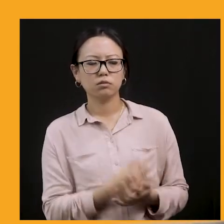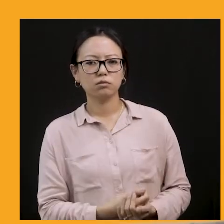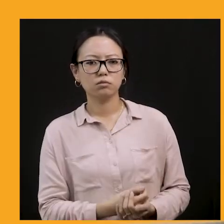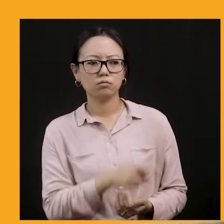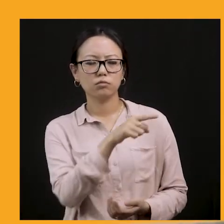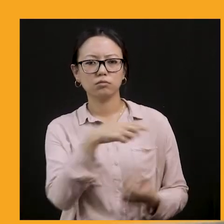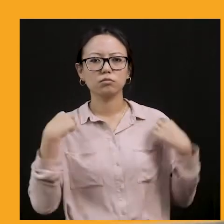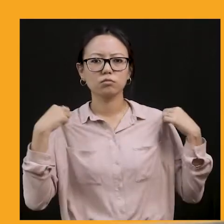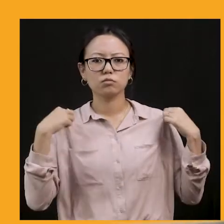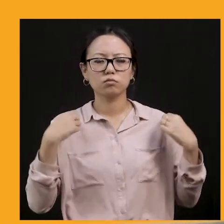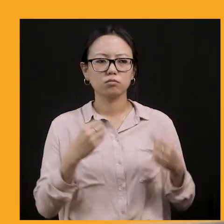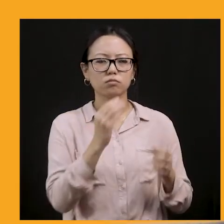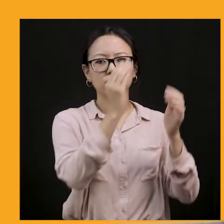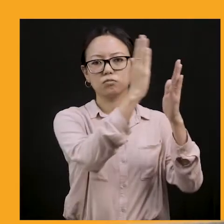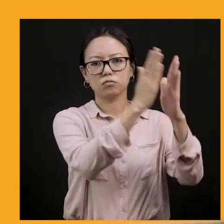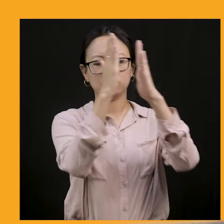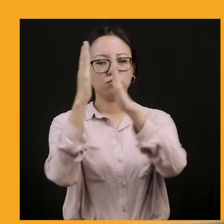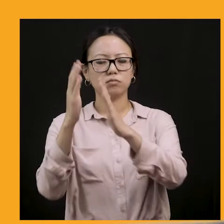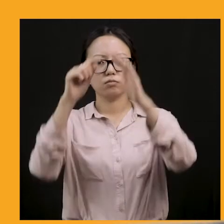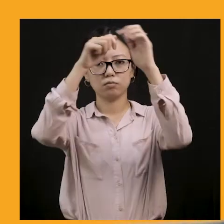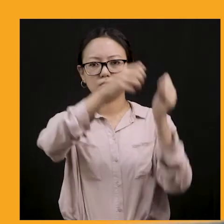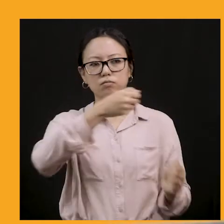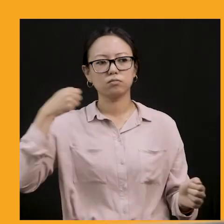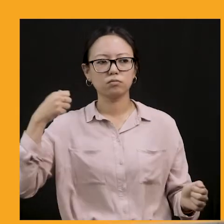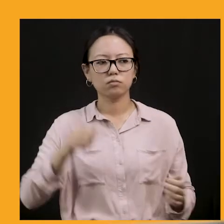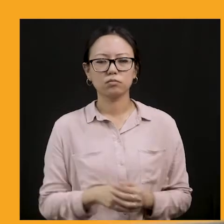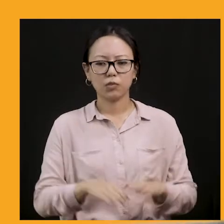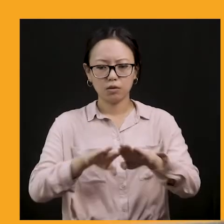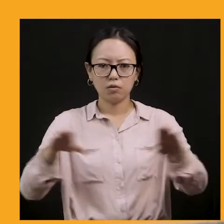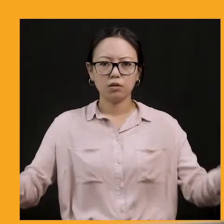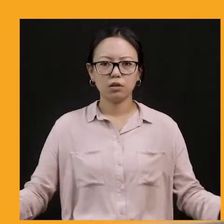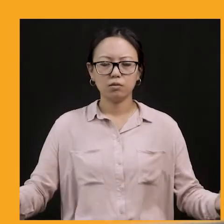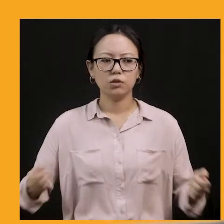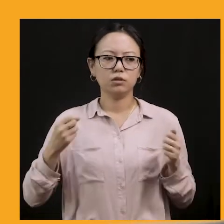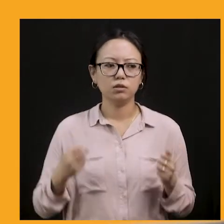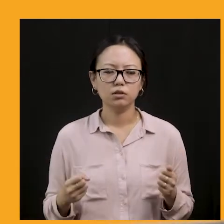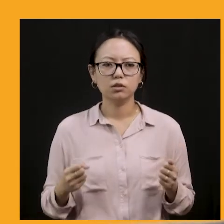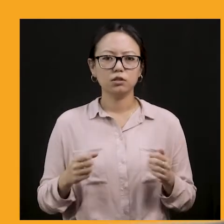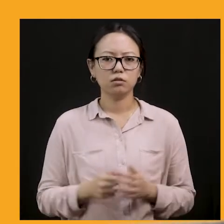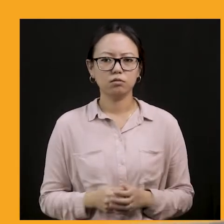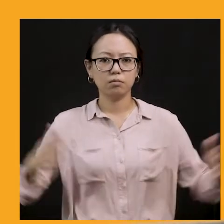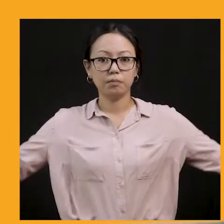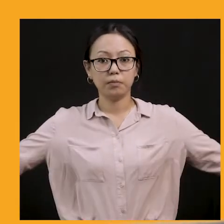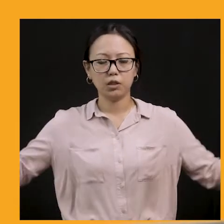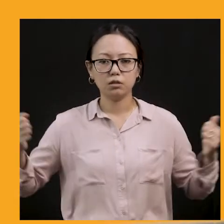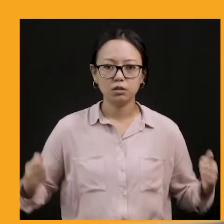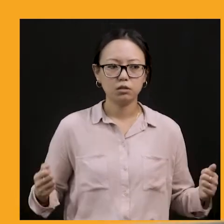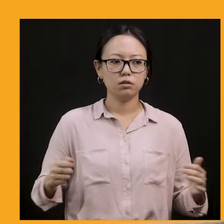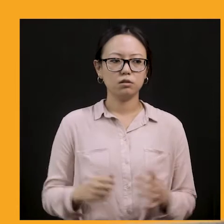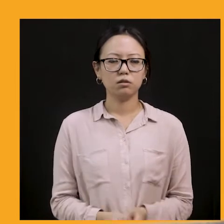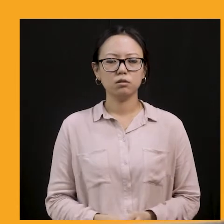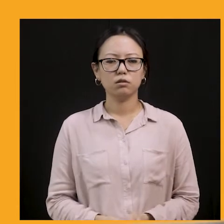Now we can see a table there, a chair, right? A bigger chair,